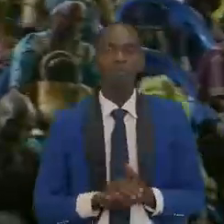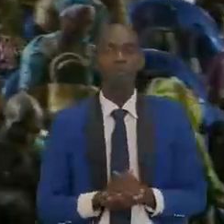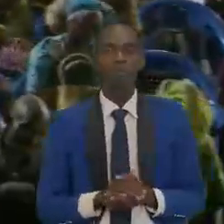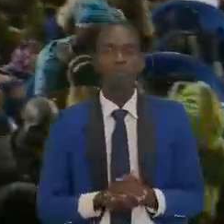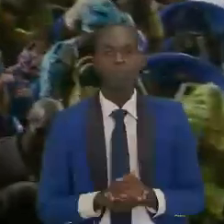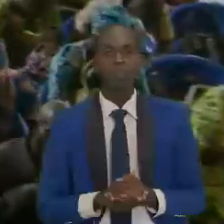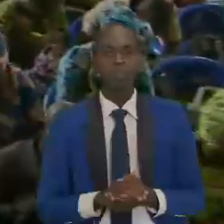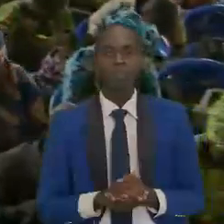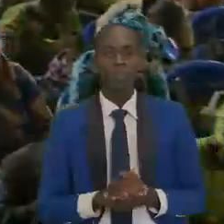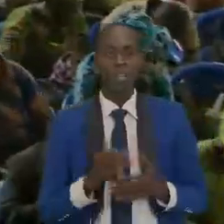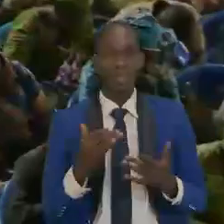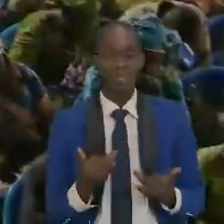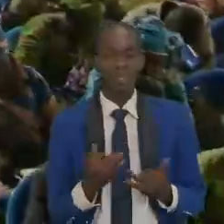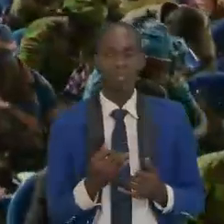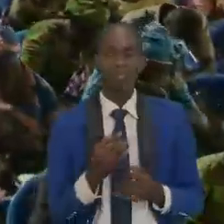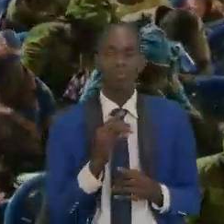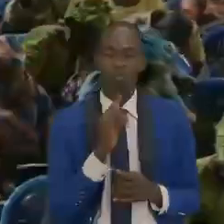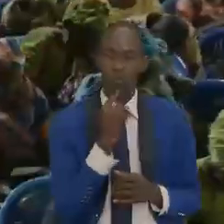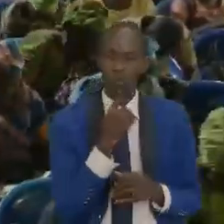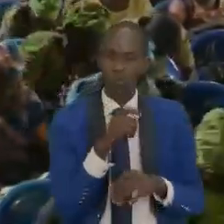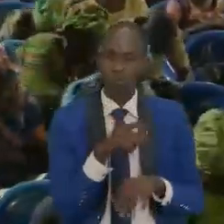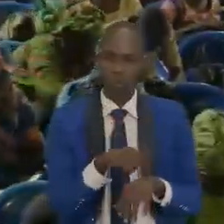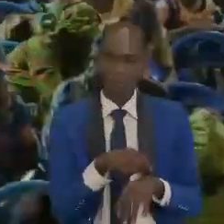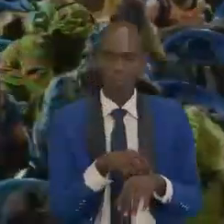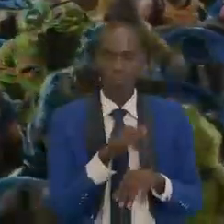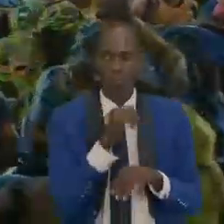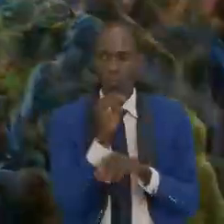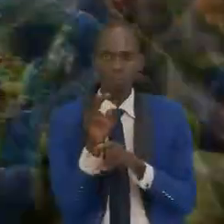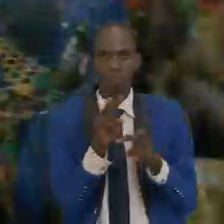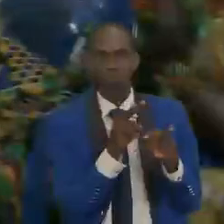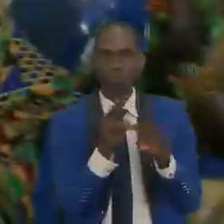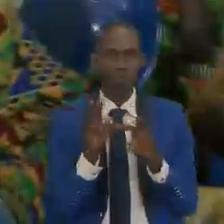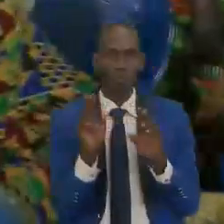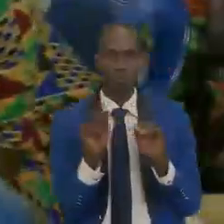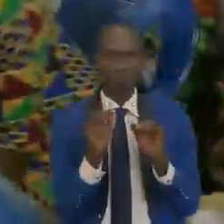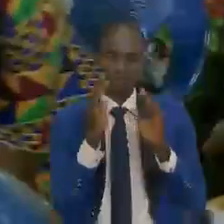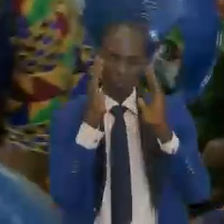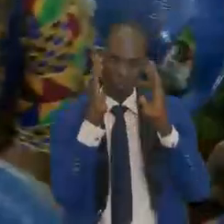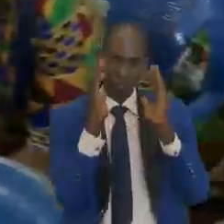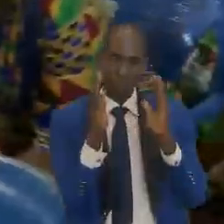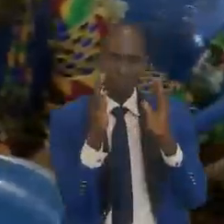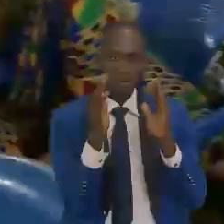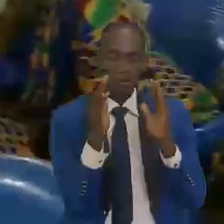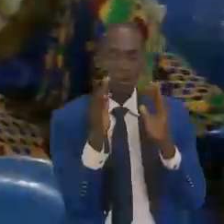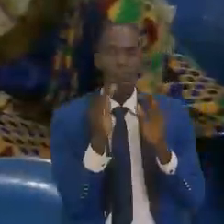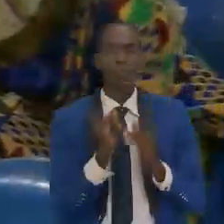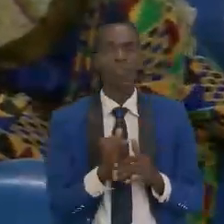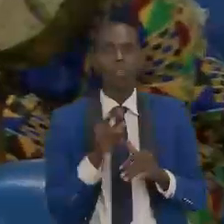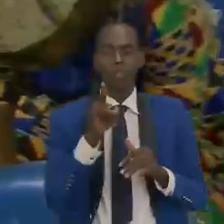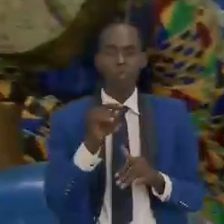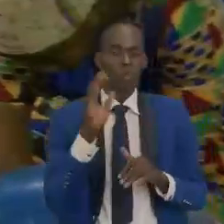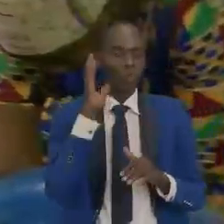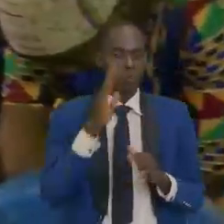Heads bowed and eyes closed. And now you open the eyes of your mind.